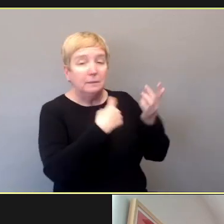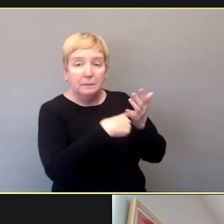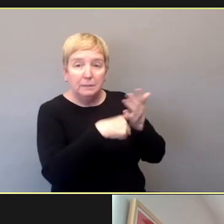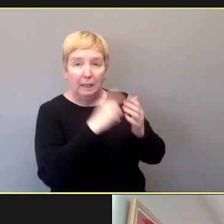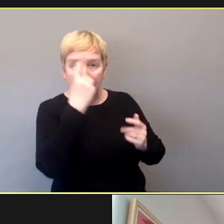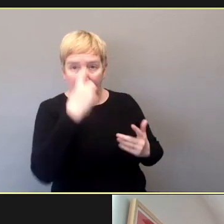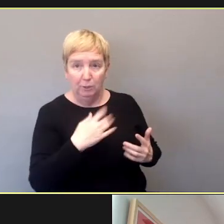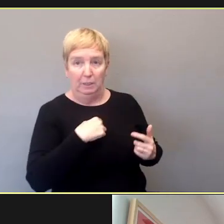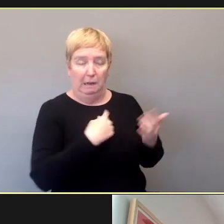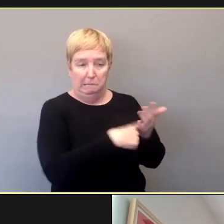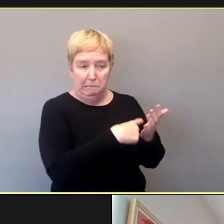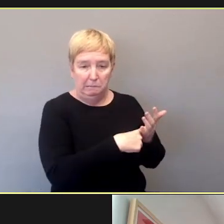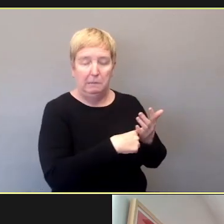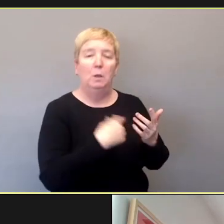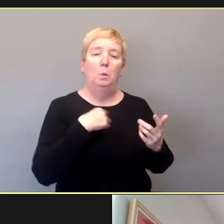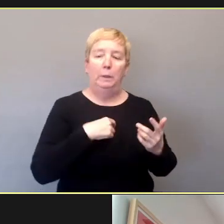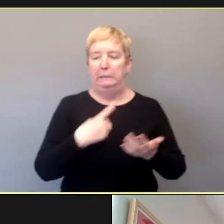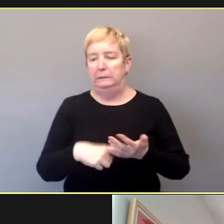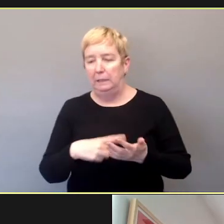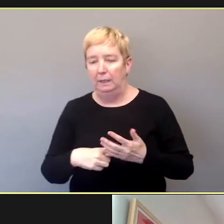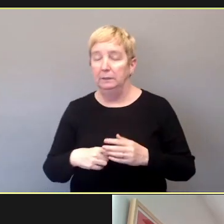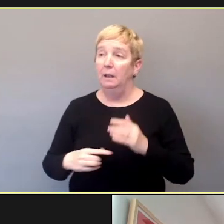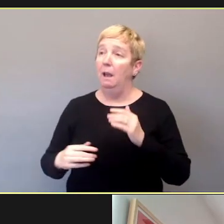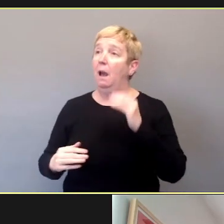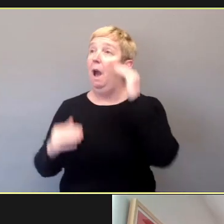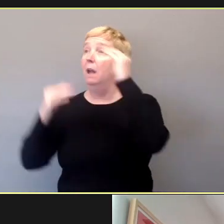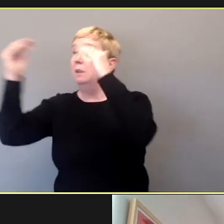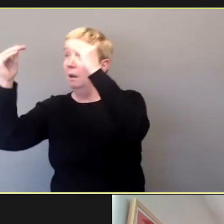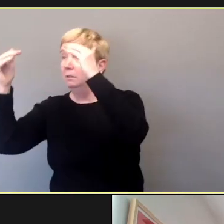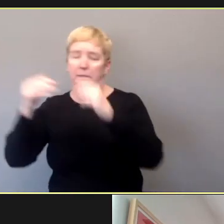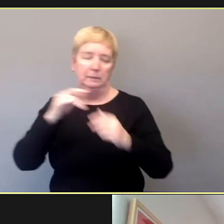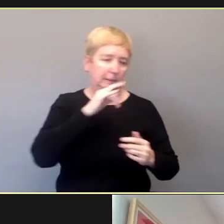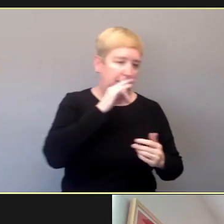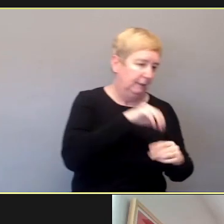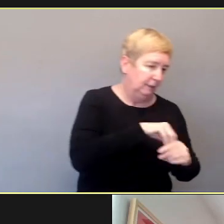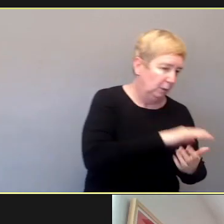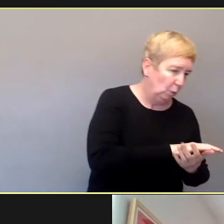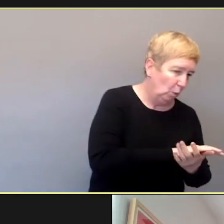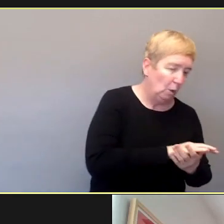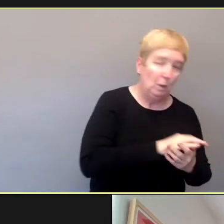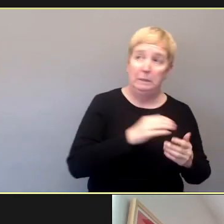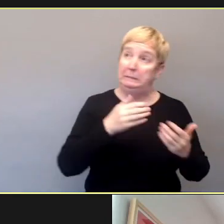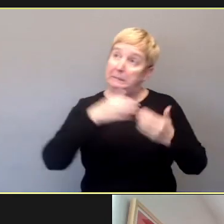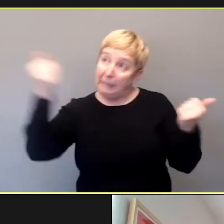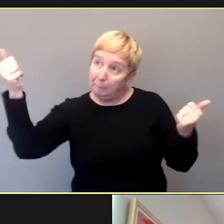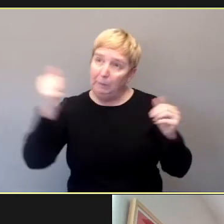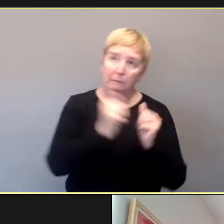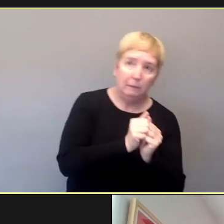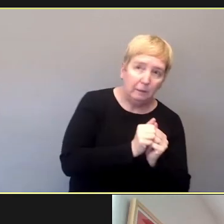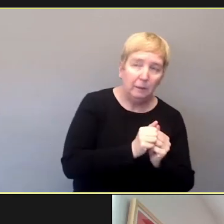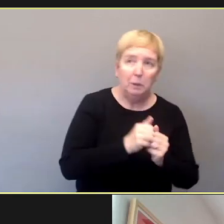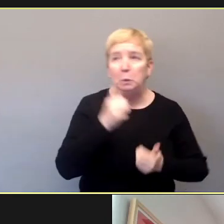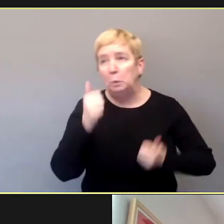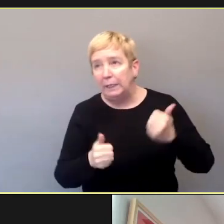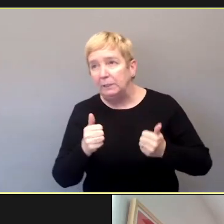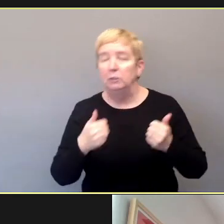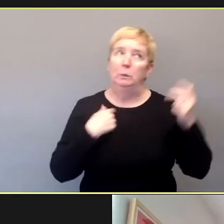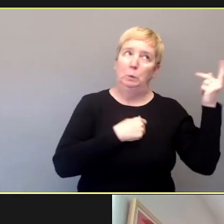and kids in school, and are they 2 different groups or not? And we're just going to see how the data plays out in the next couple of weeks. Thanks for that